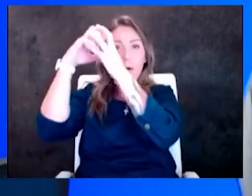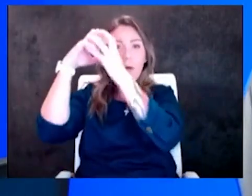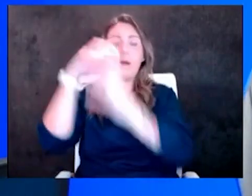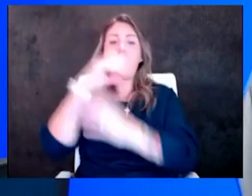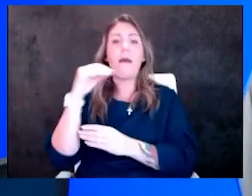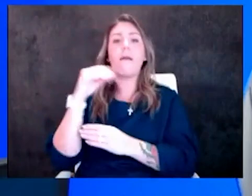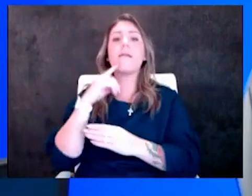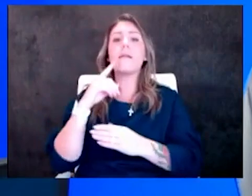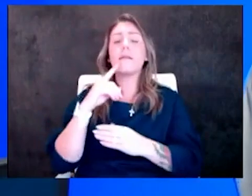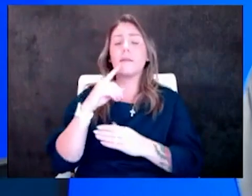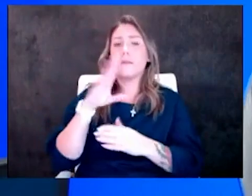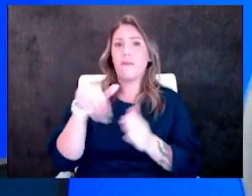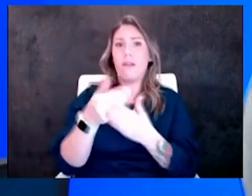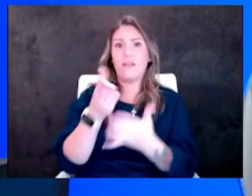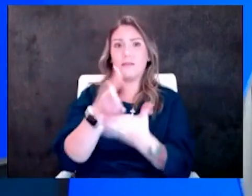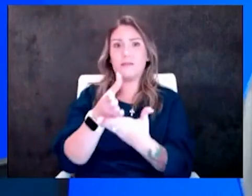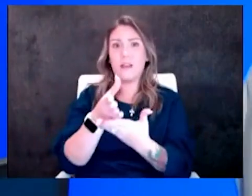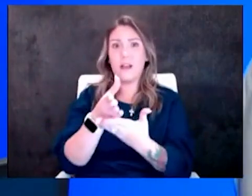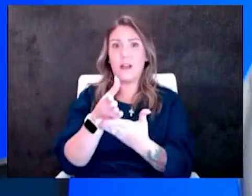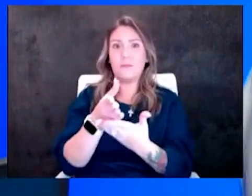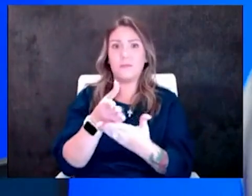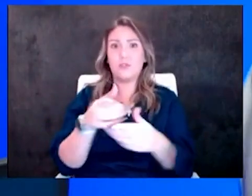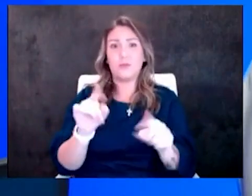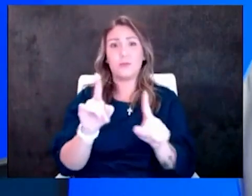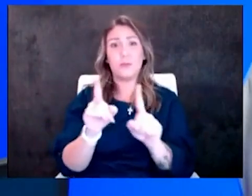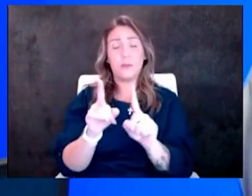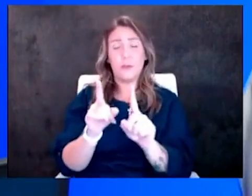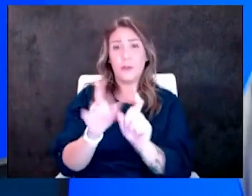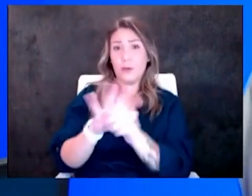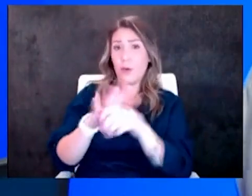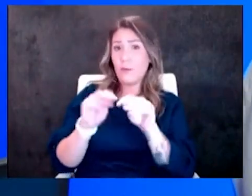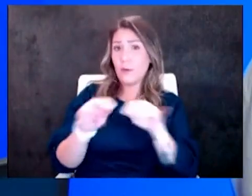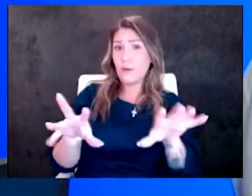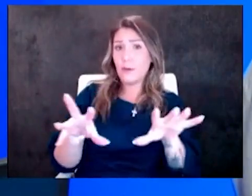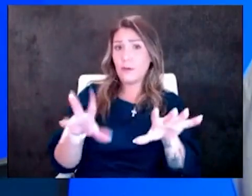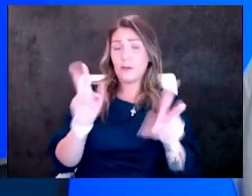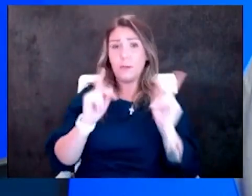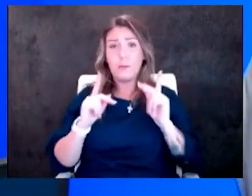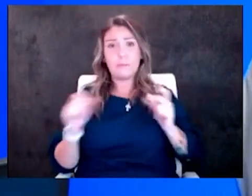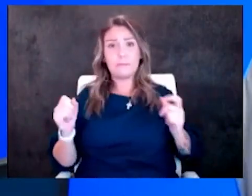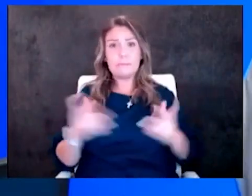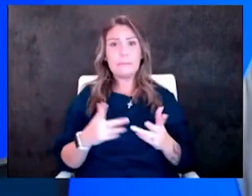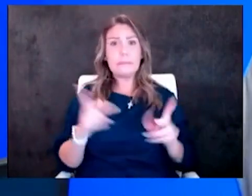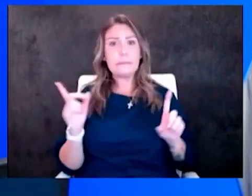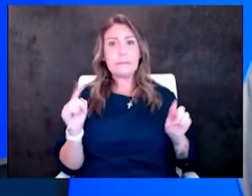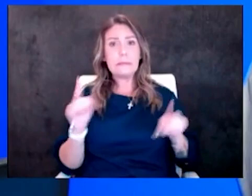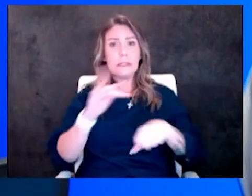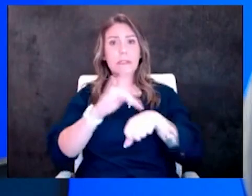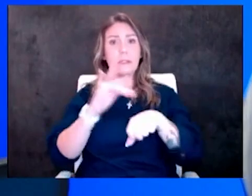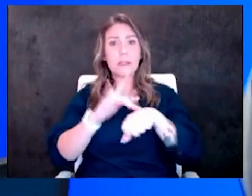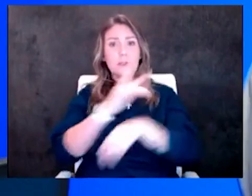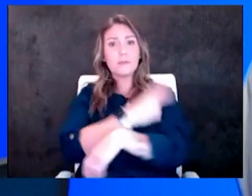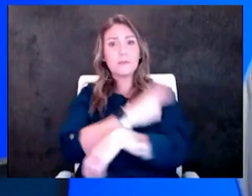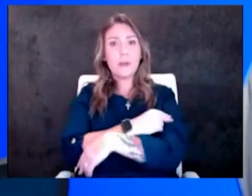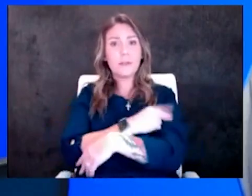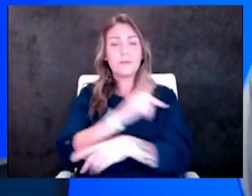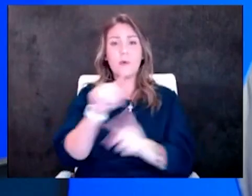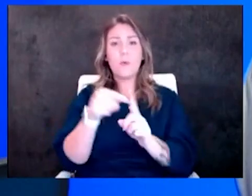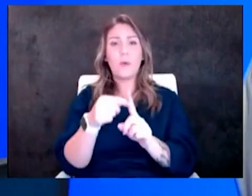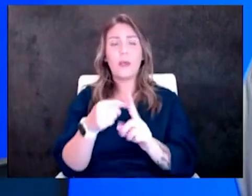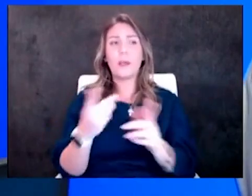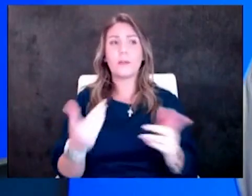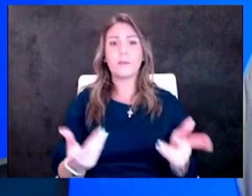during the pandemic because people in general, in my opinion, were afraid to come to the hospital. when there's such a